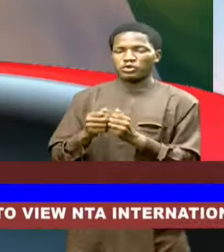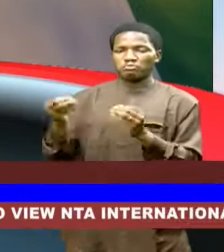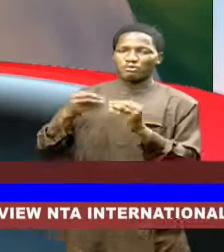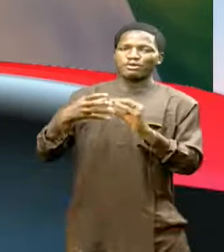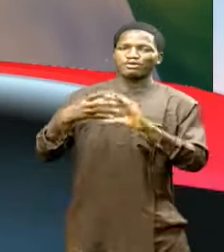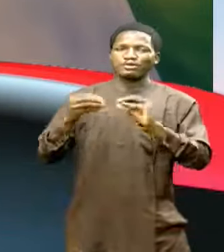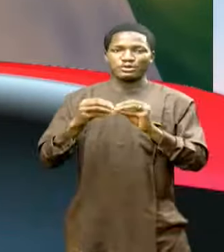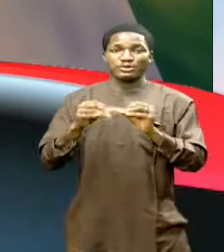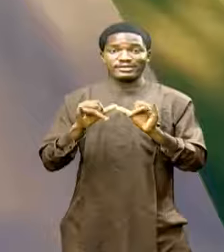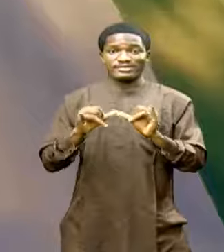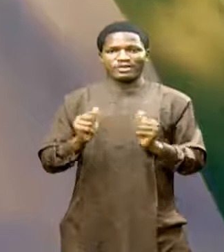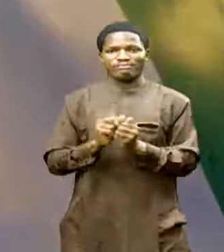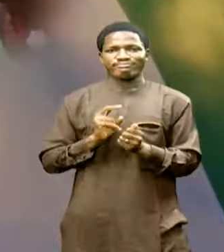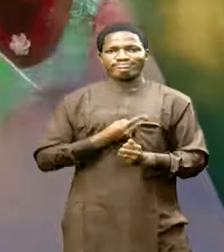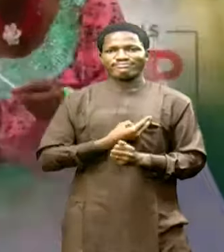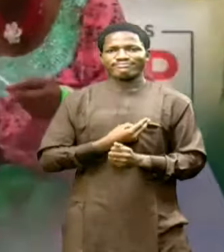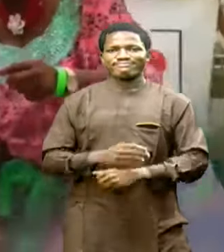tuned.